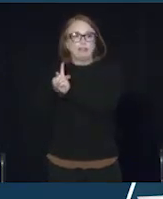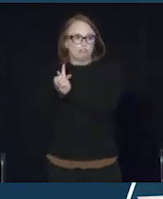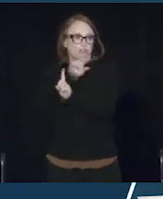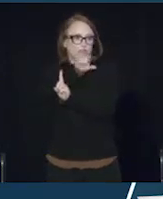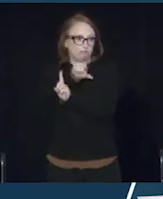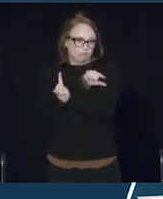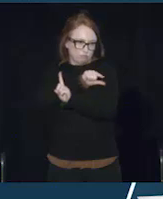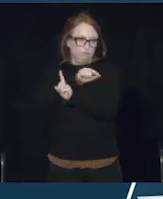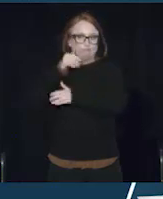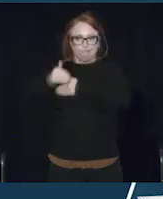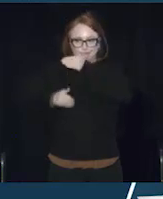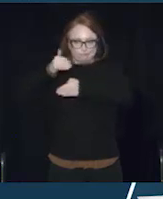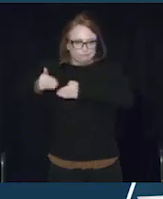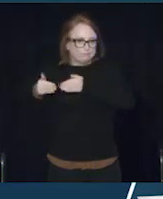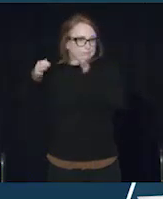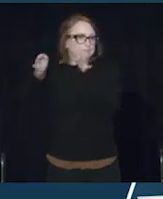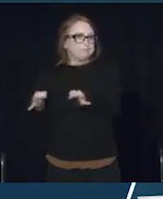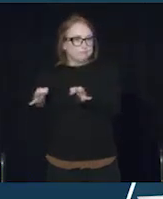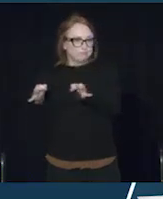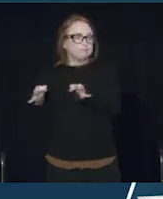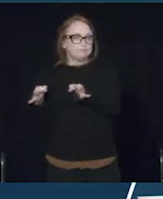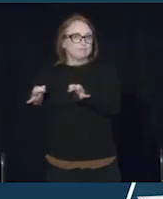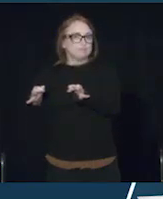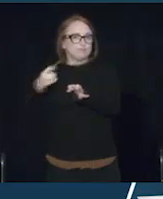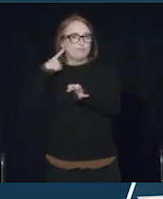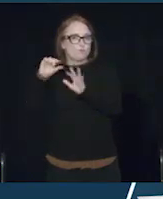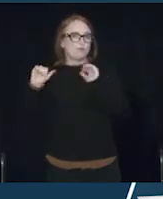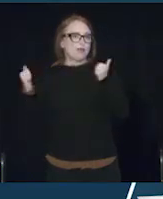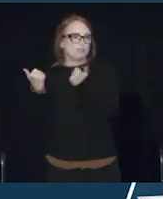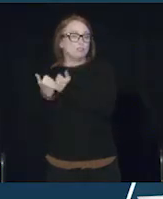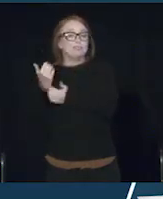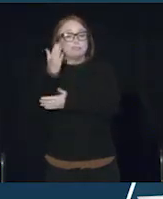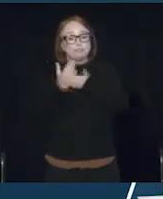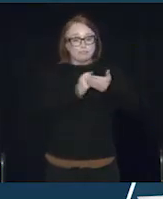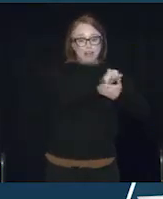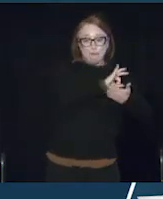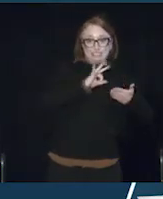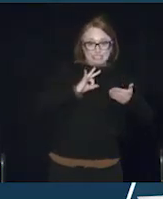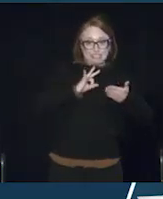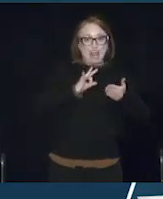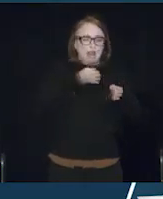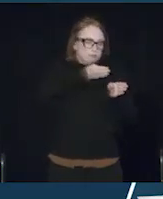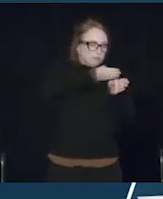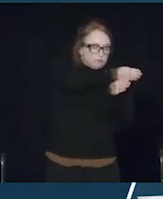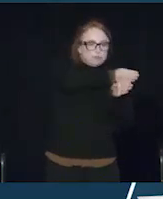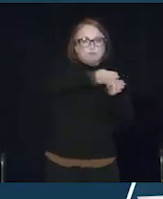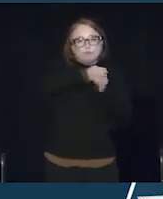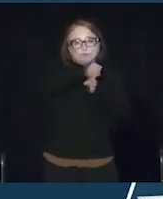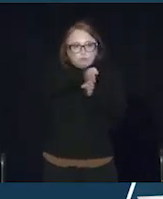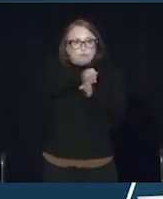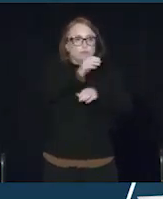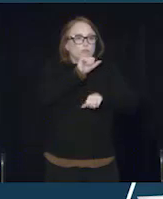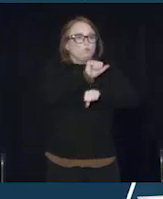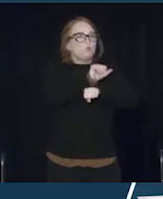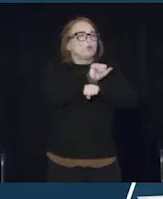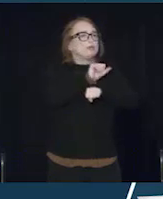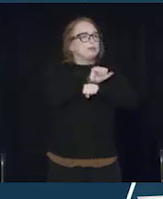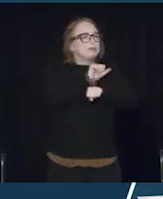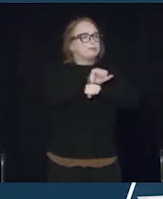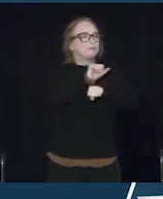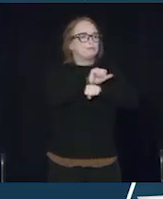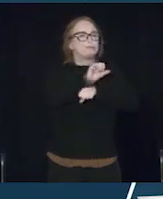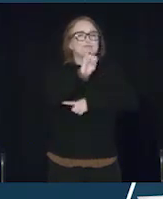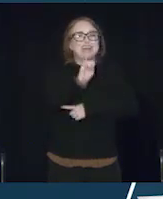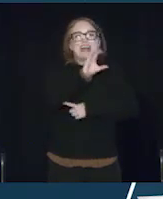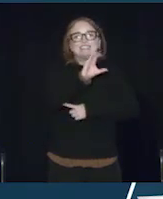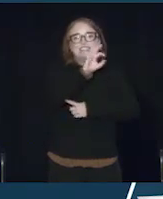process for, for the agency. We do have staff that are specifically tasked with working with